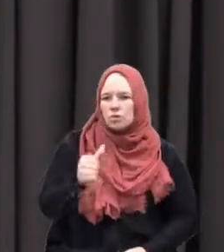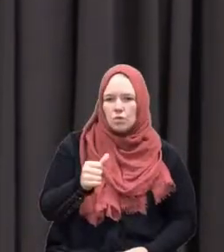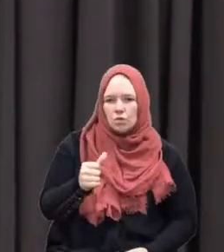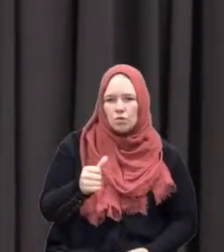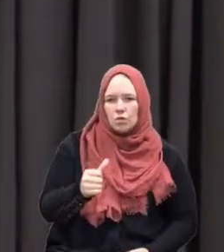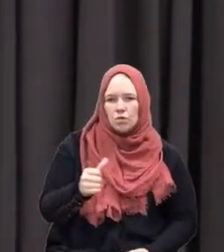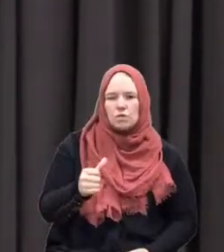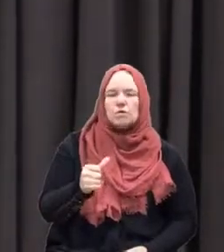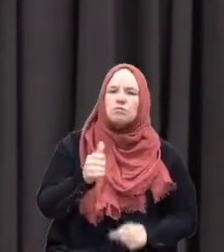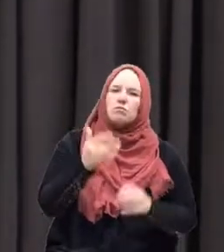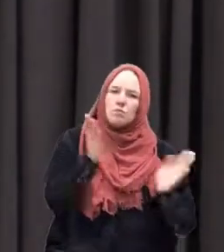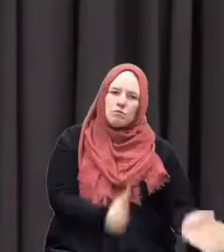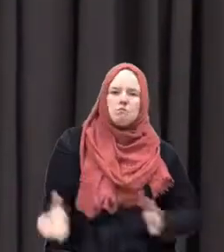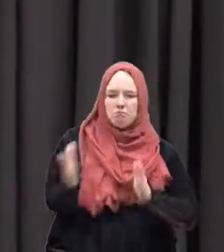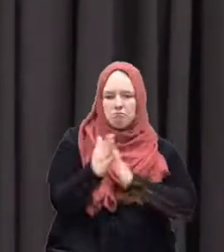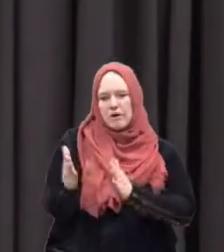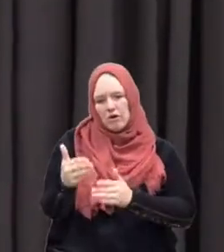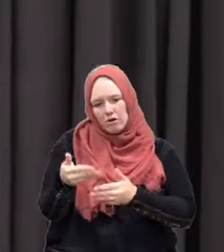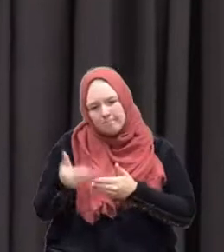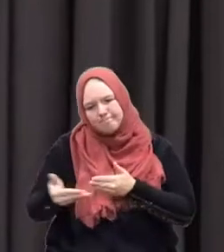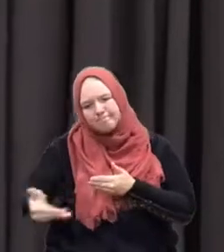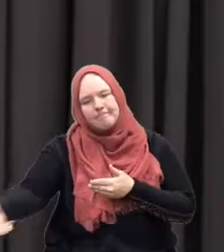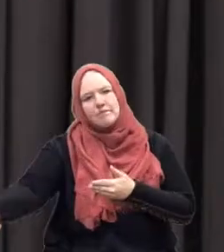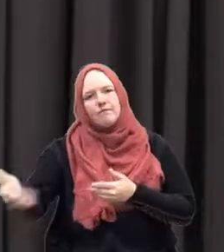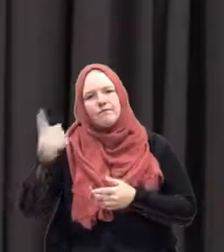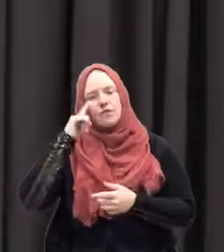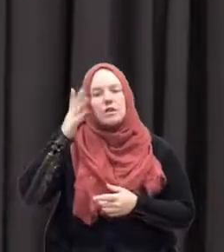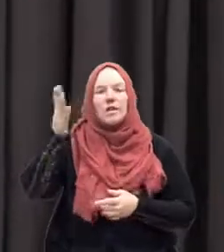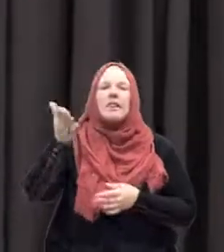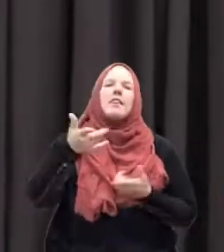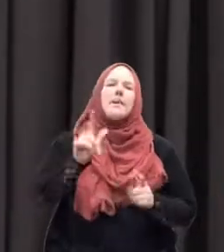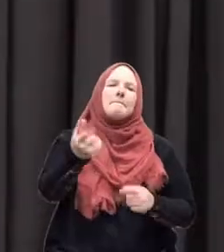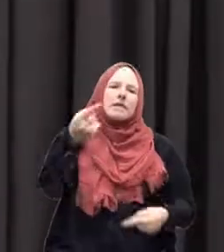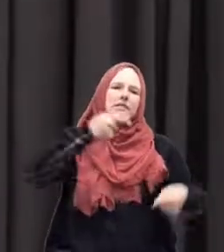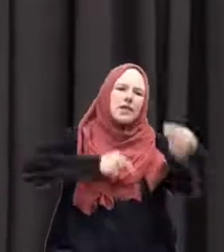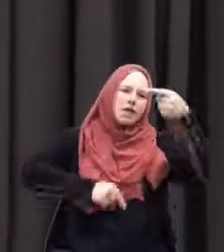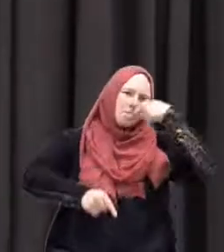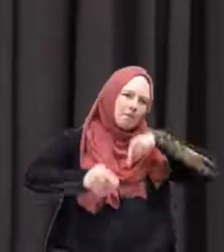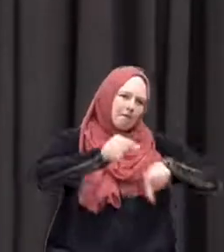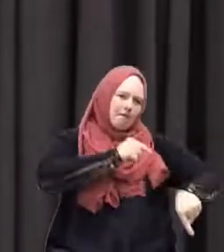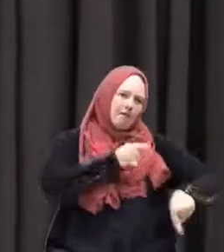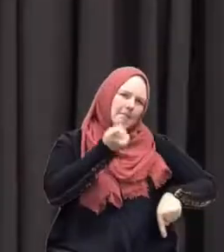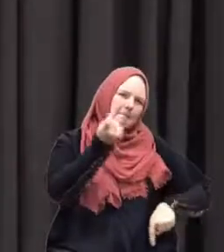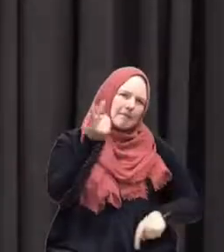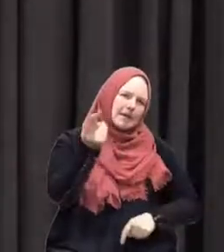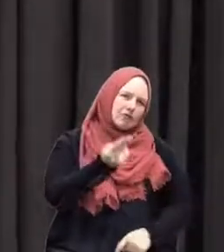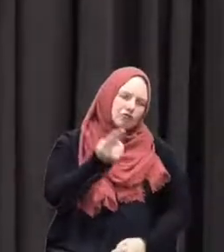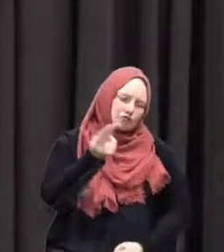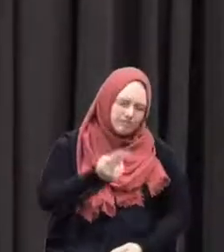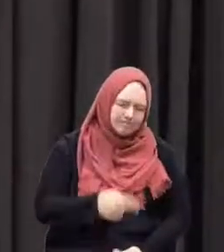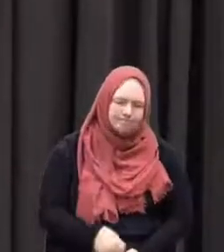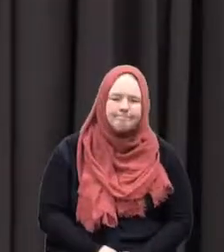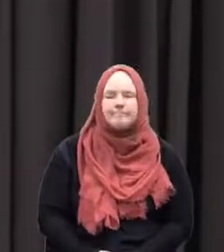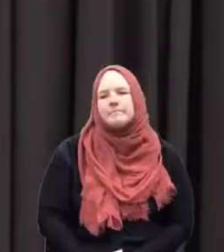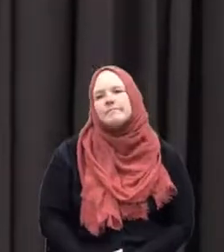we do not prepare the groundwork. Let me then take you back to a little bit of